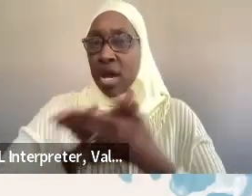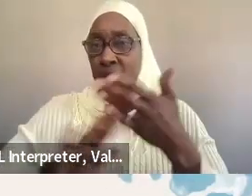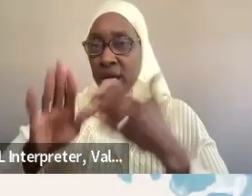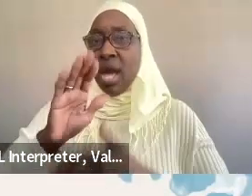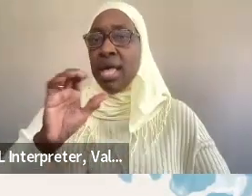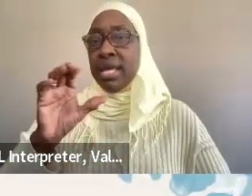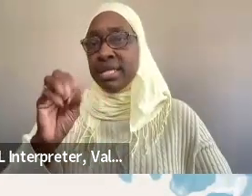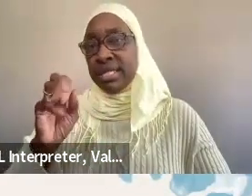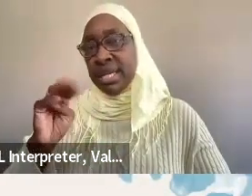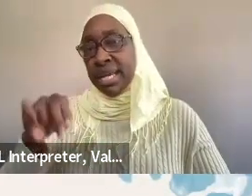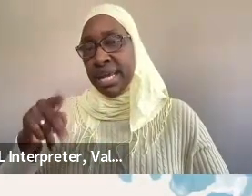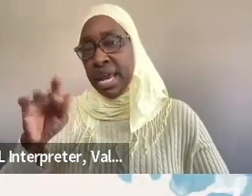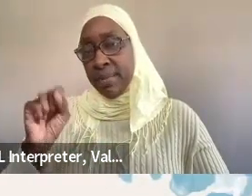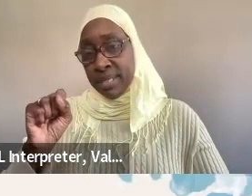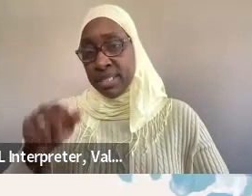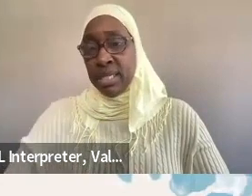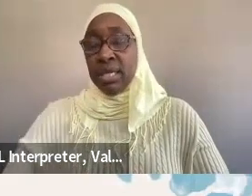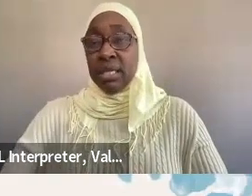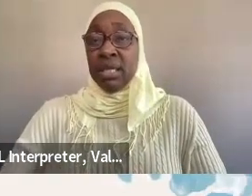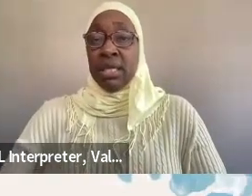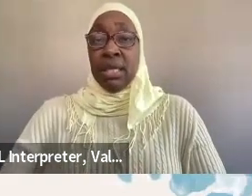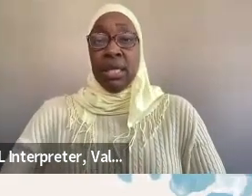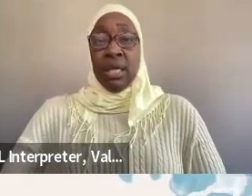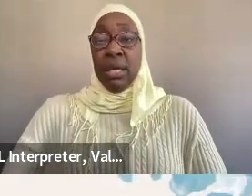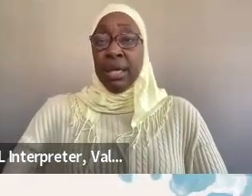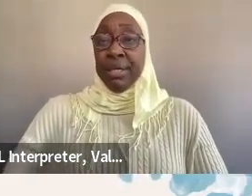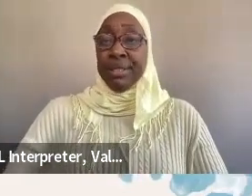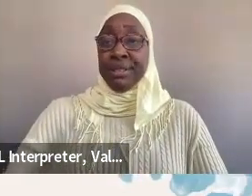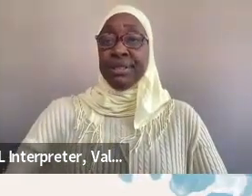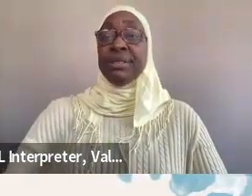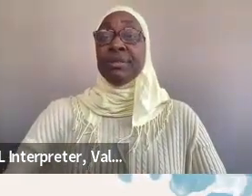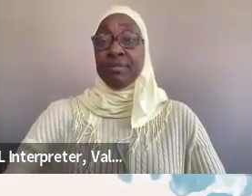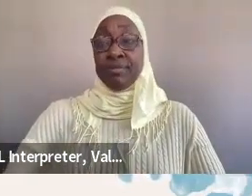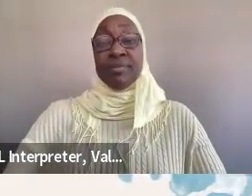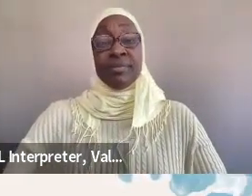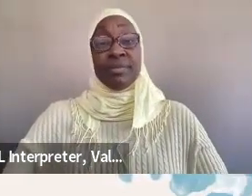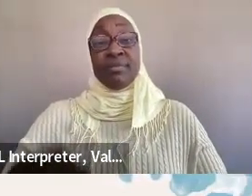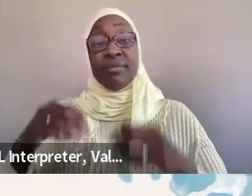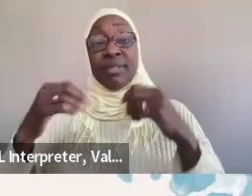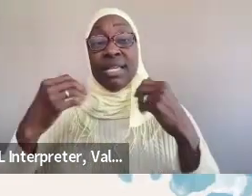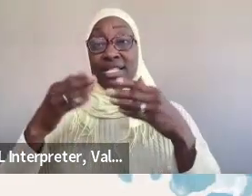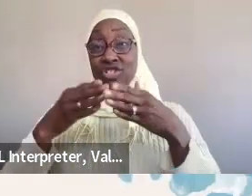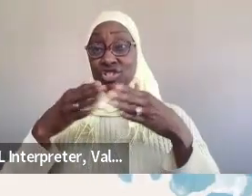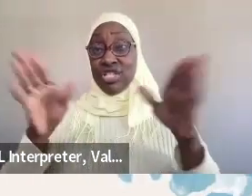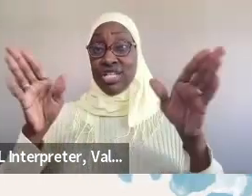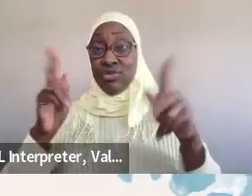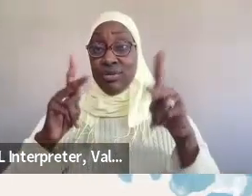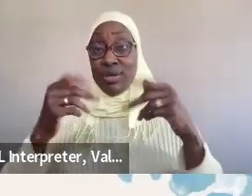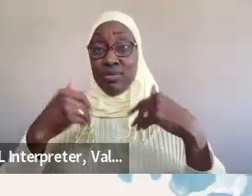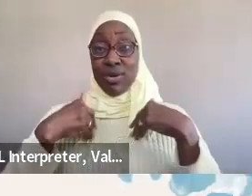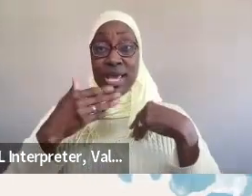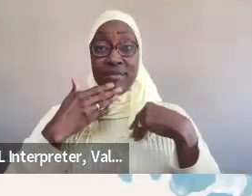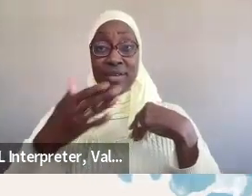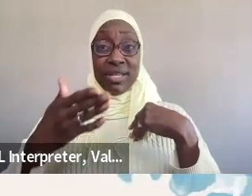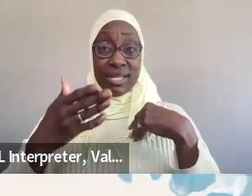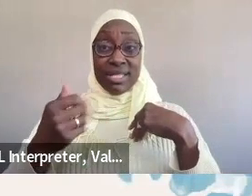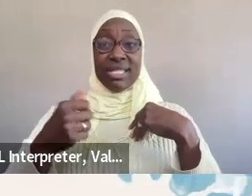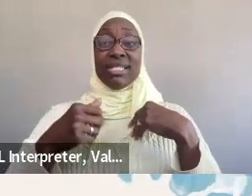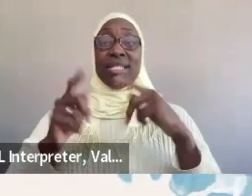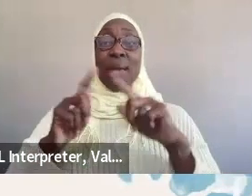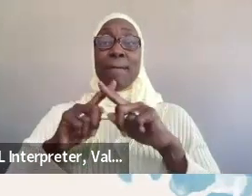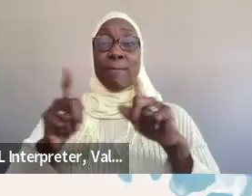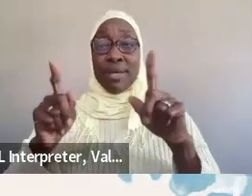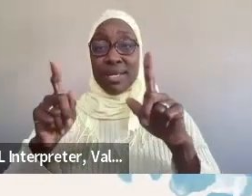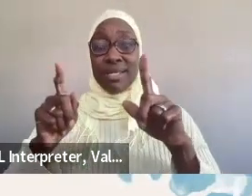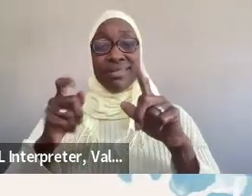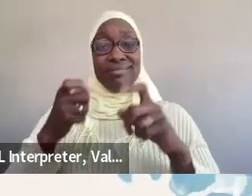well. And that it plays into that too, is like people generally have good intentions, but also like